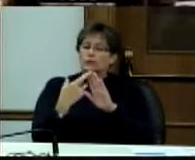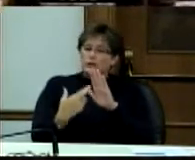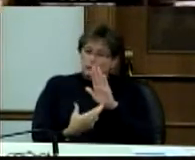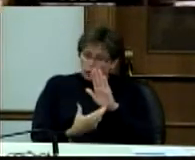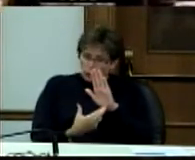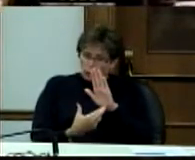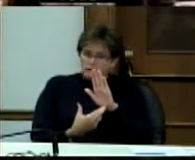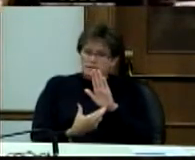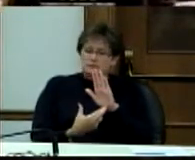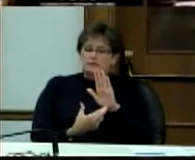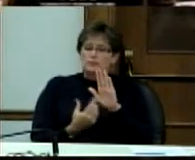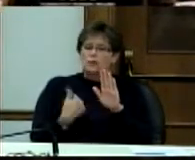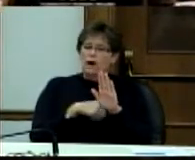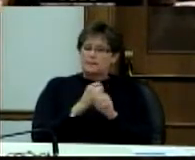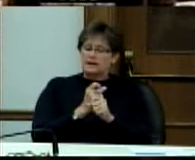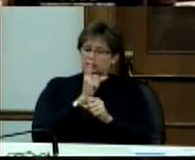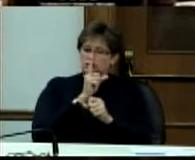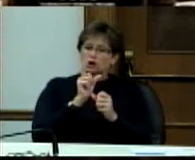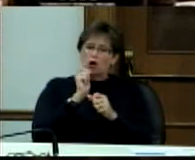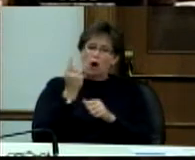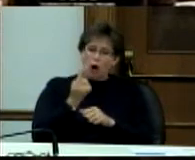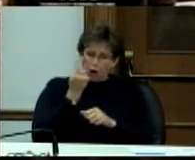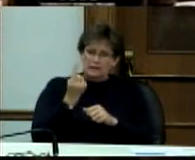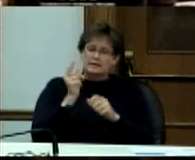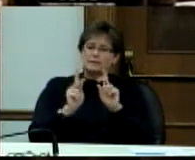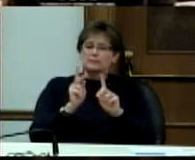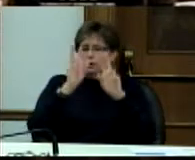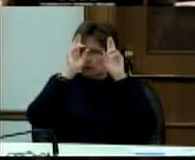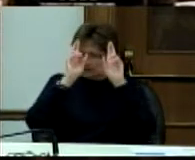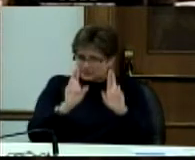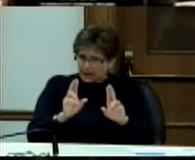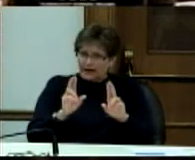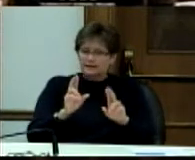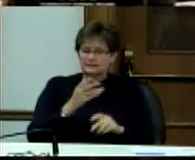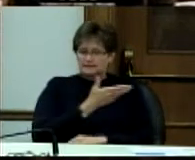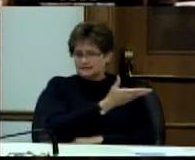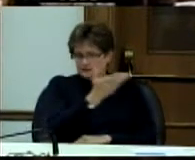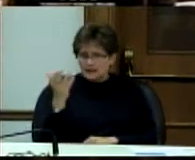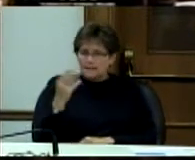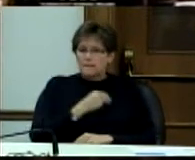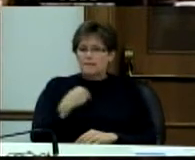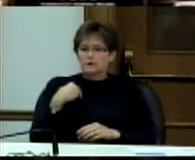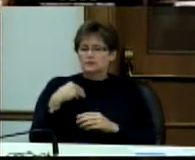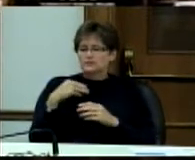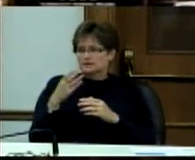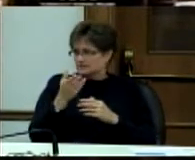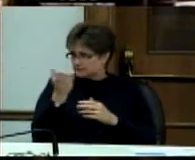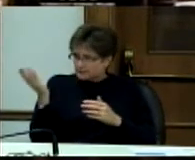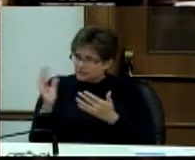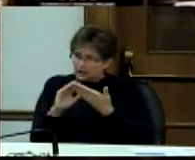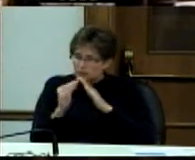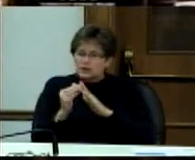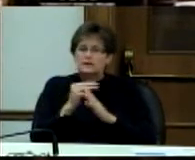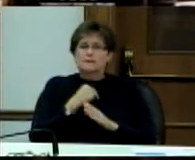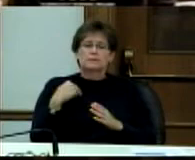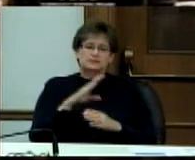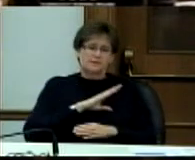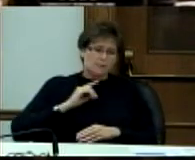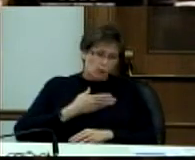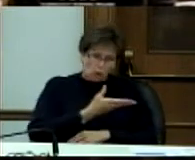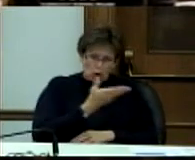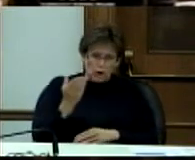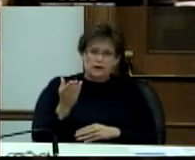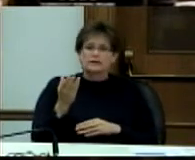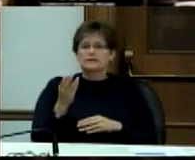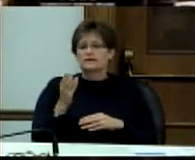The only rules are that we want to ensure that at all times speakers are respectful towards all members of the community and members of the board and members